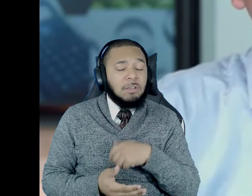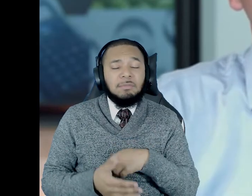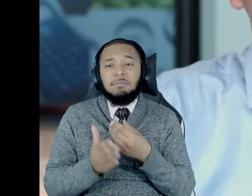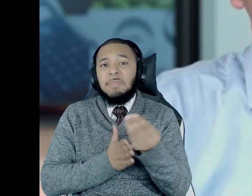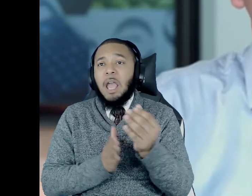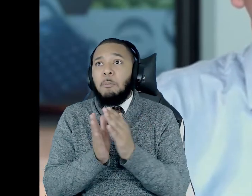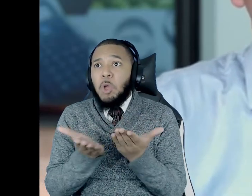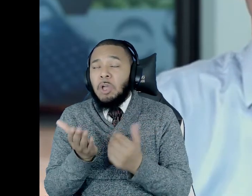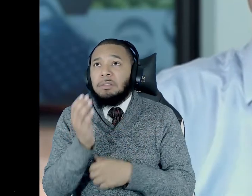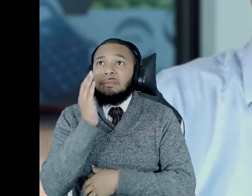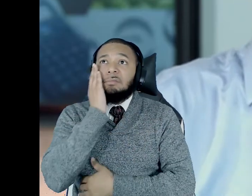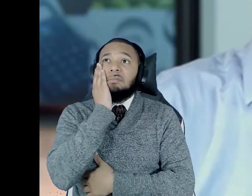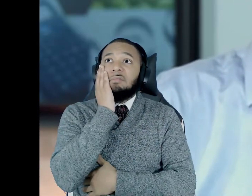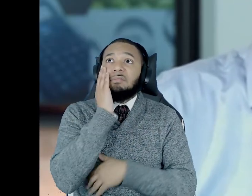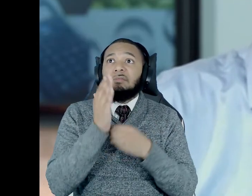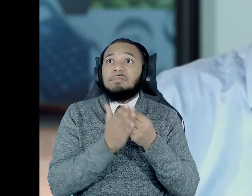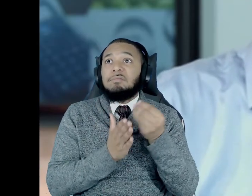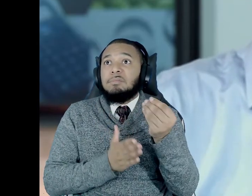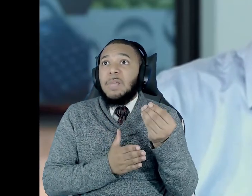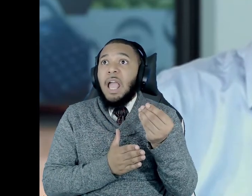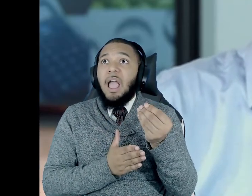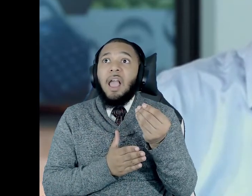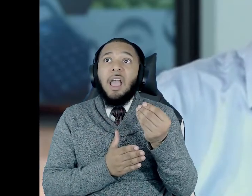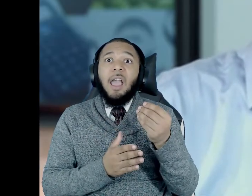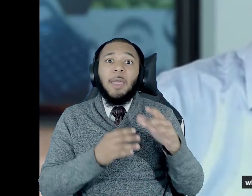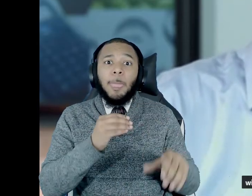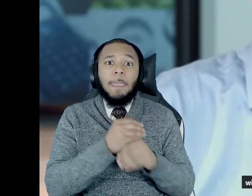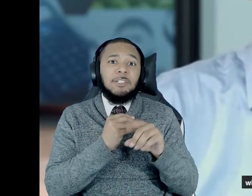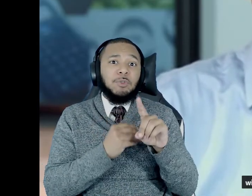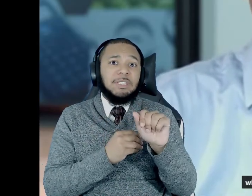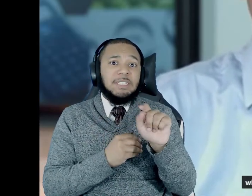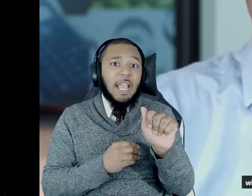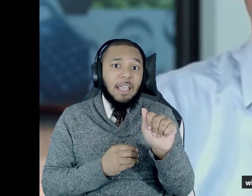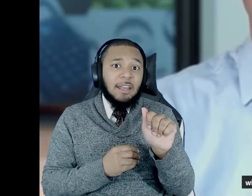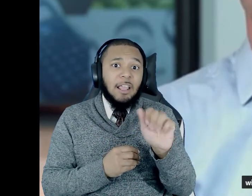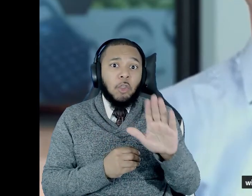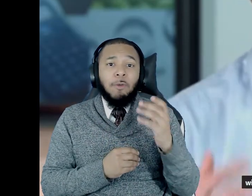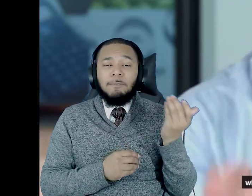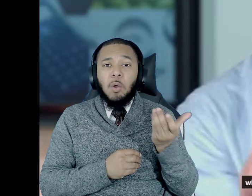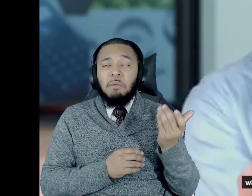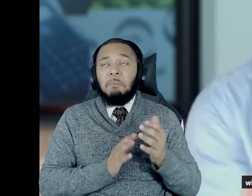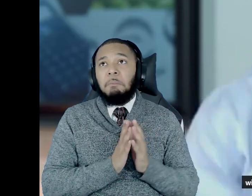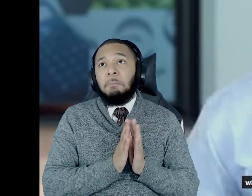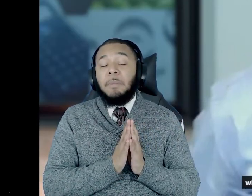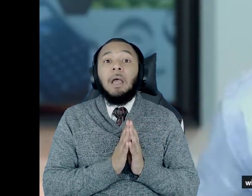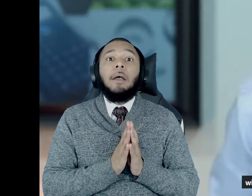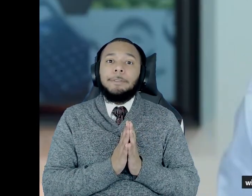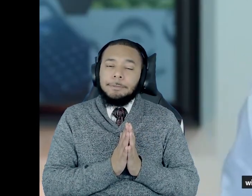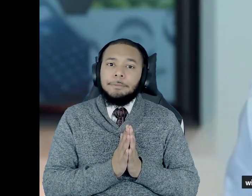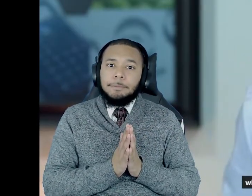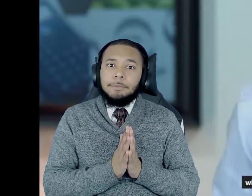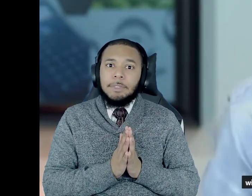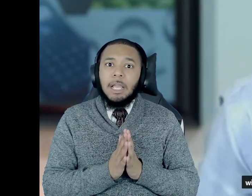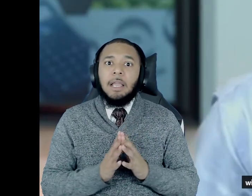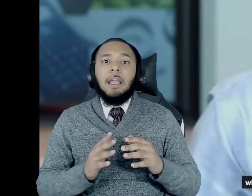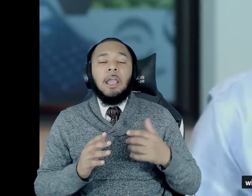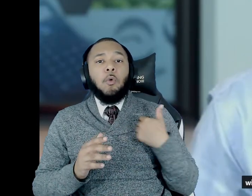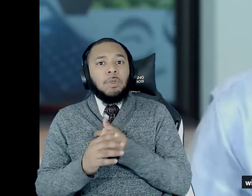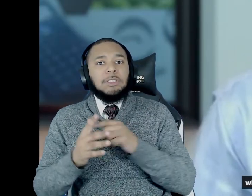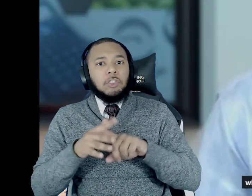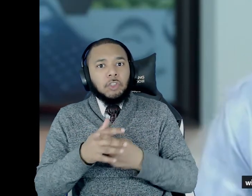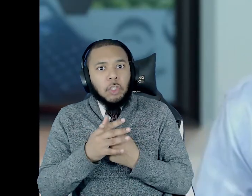let's see, some data on your phone plan. There's a lot that you can do with $189. And it all started with analyzing our weekly